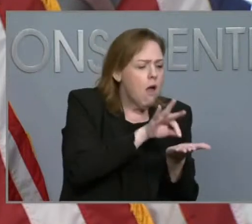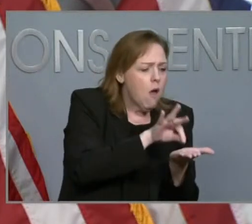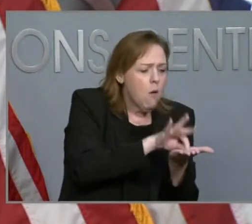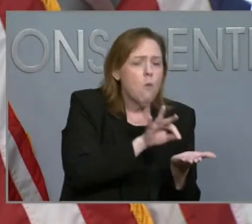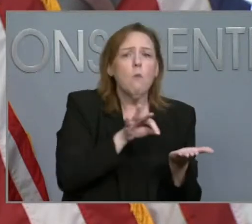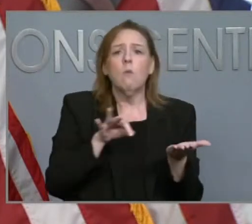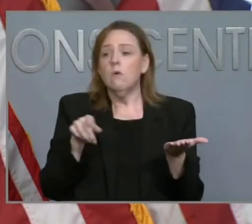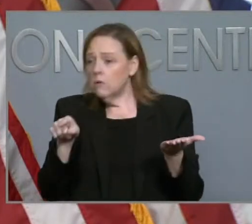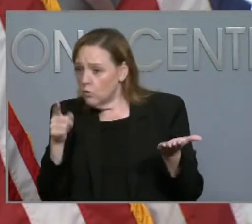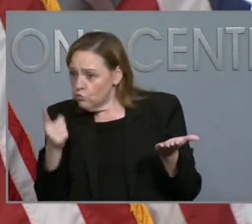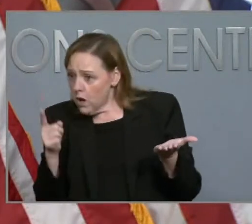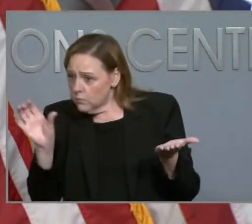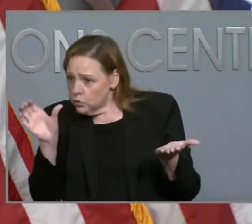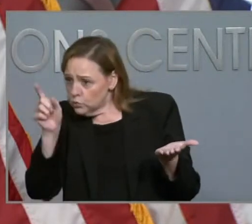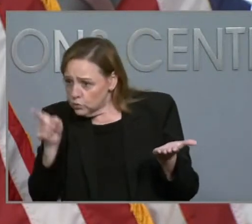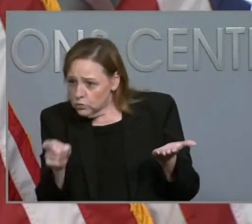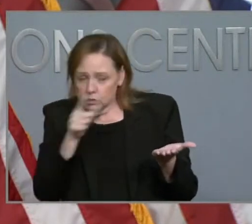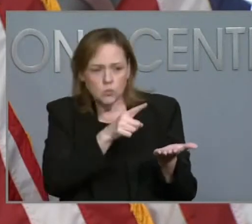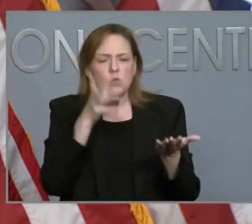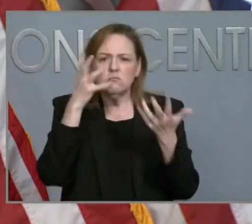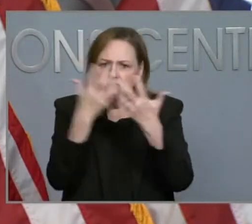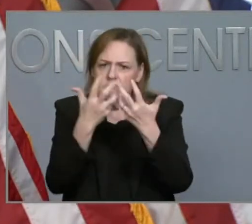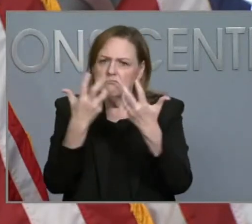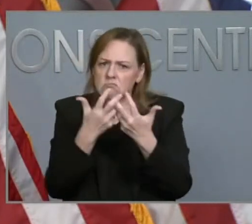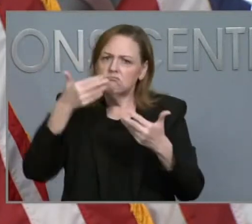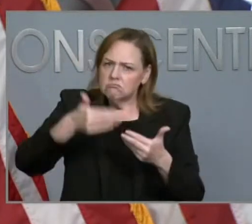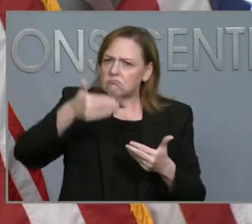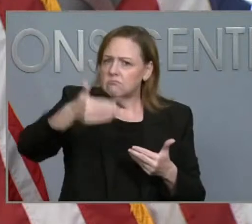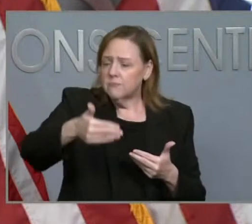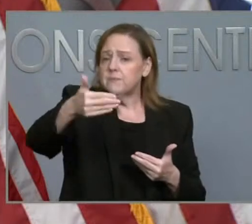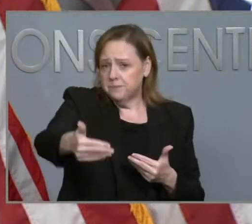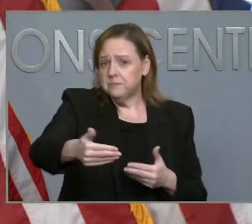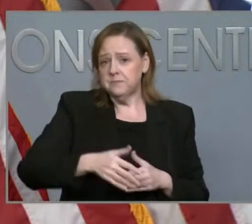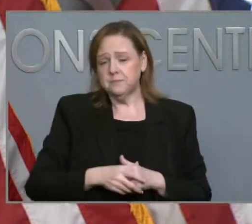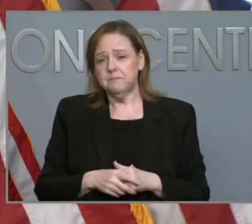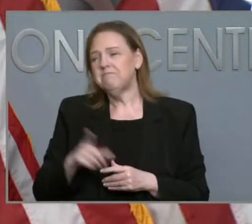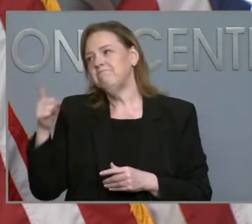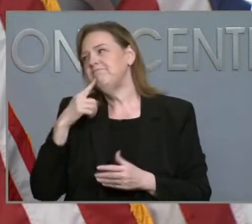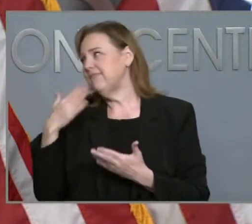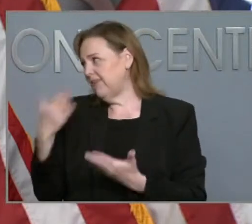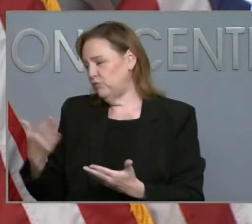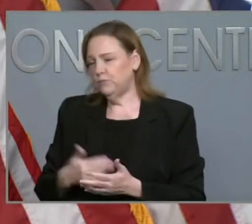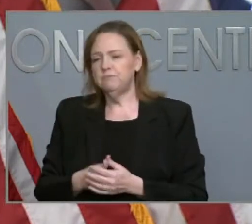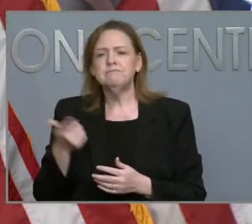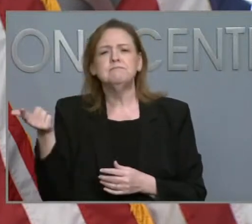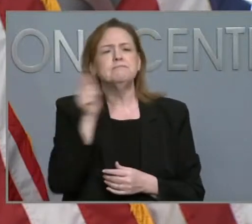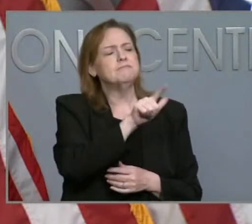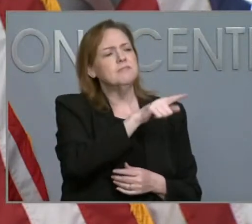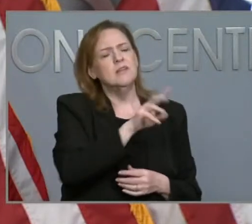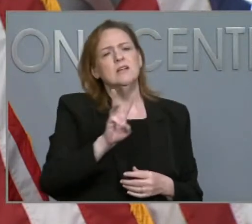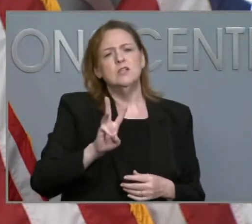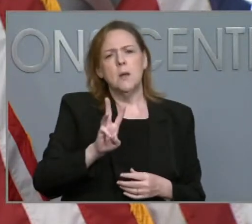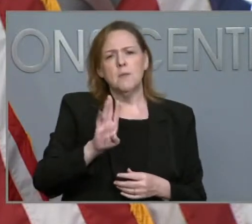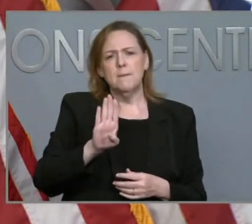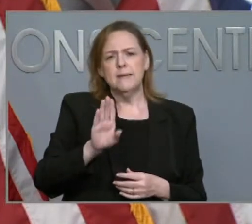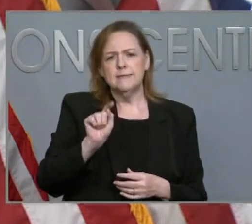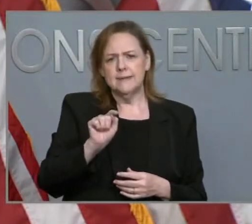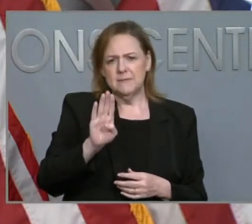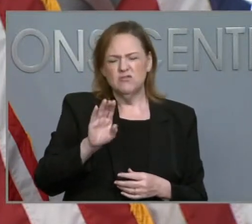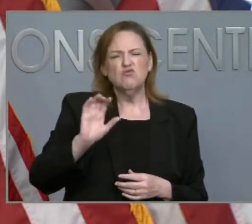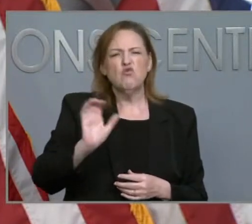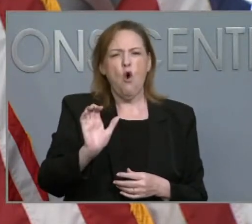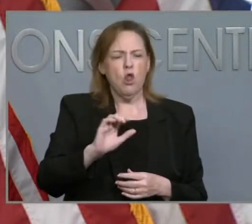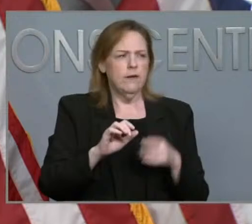as we go through the certification period. Thanks, Karen. David Hodges, WBTV in Charlotte. I was wondering if we could get a little bit more into the process